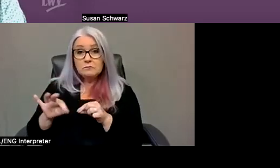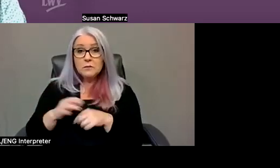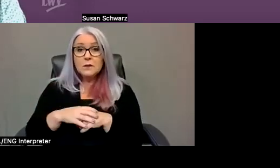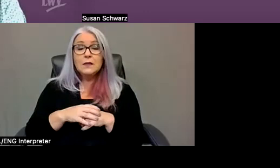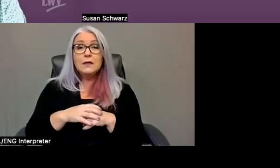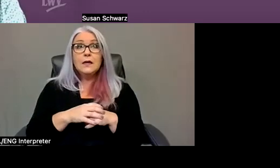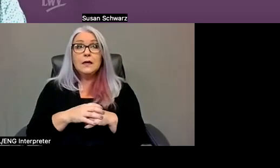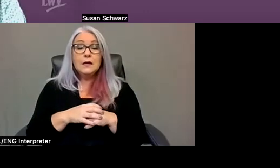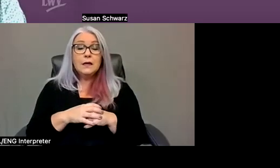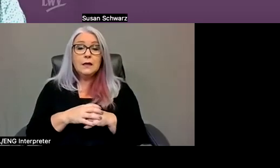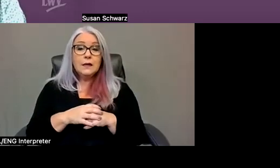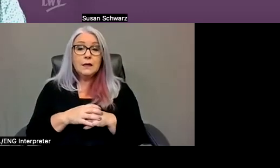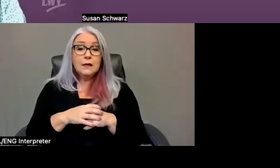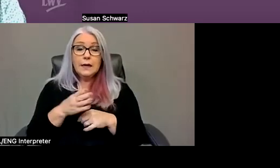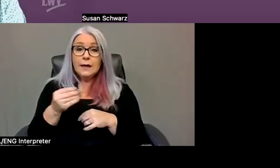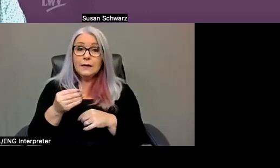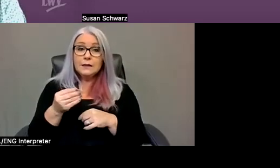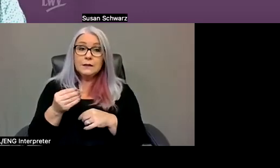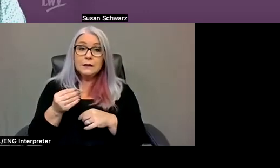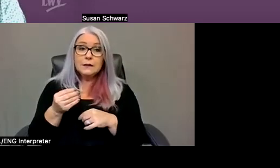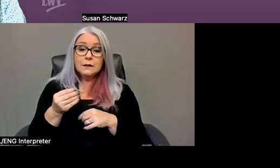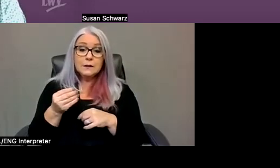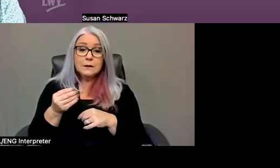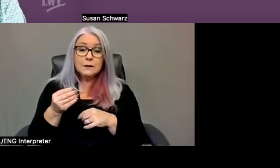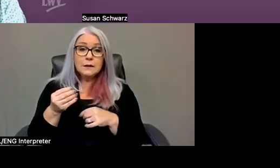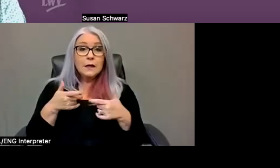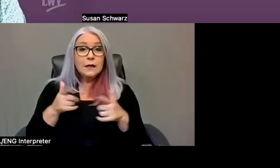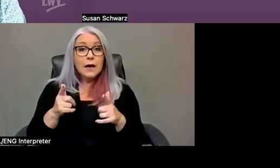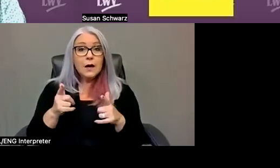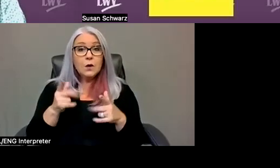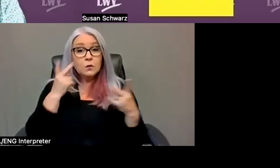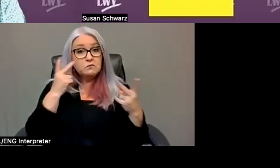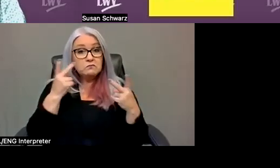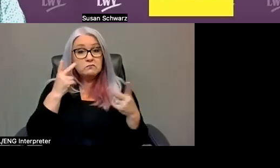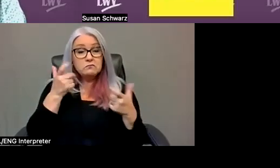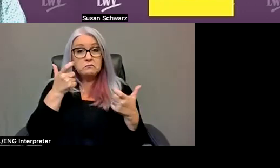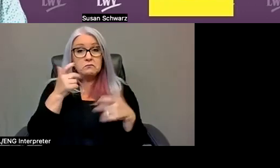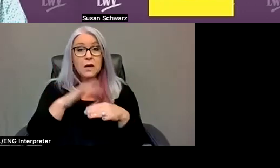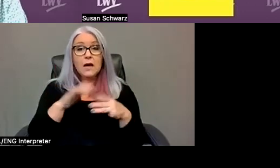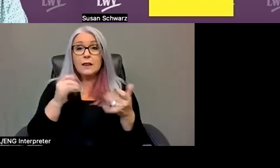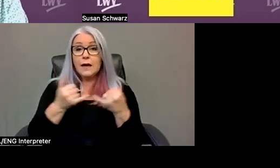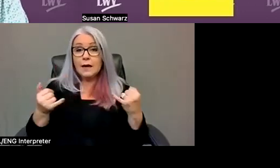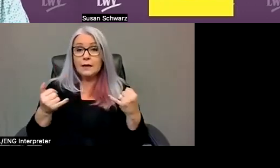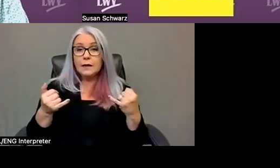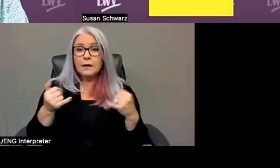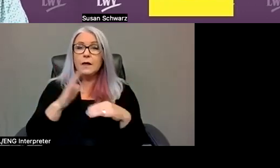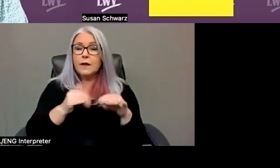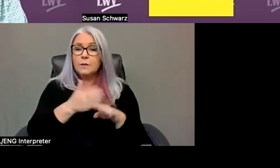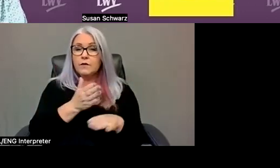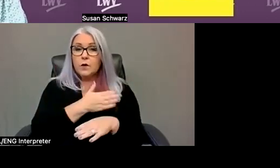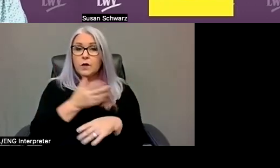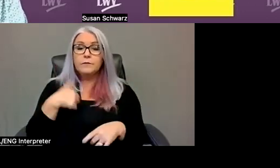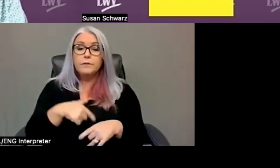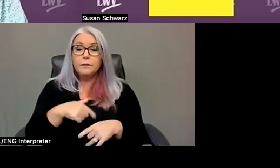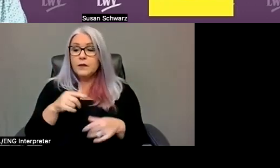and allow people to even do more online items than they used to. So it is something that we